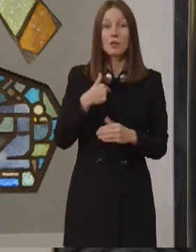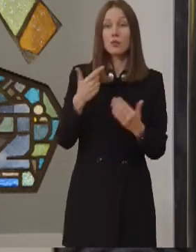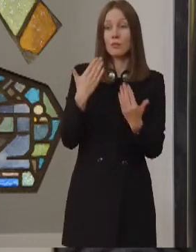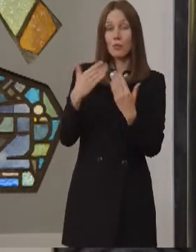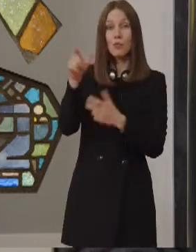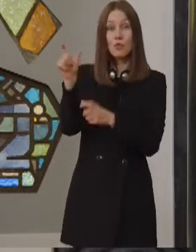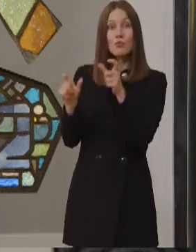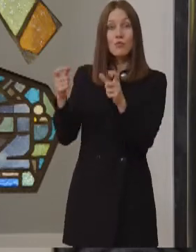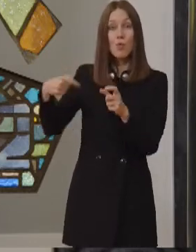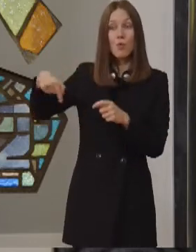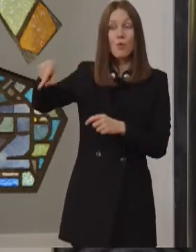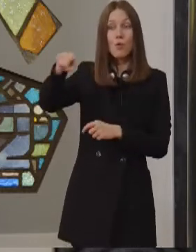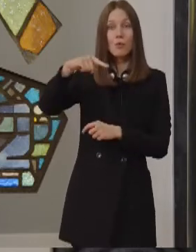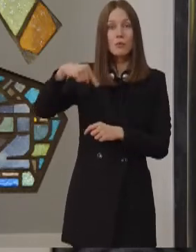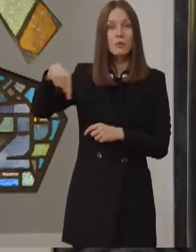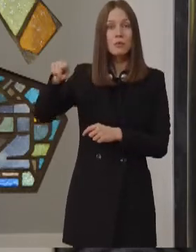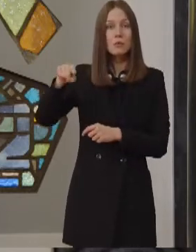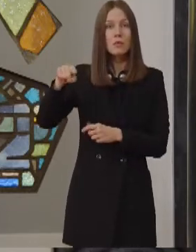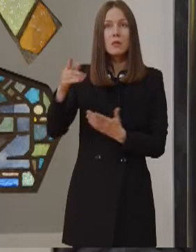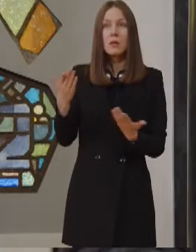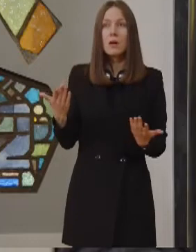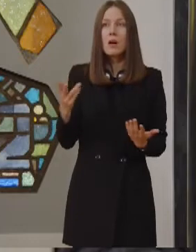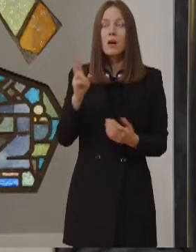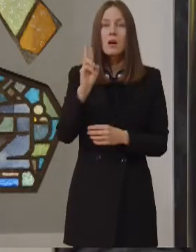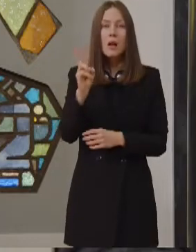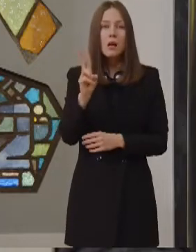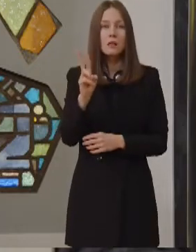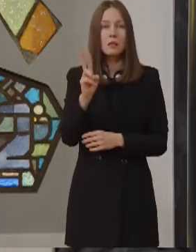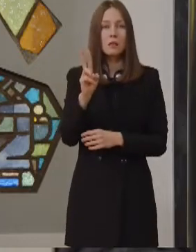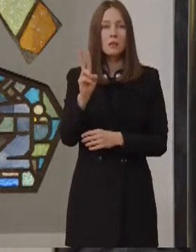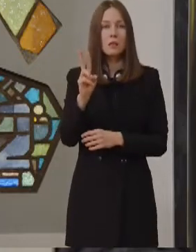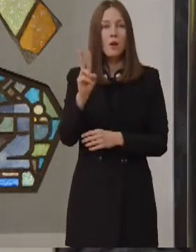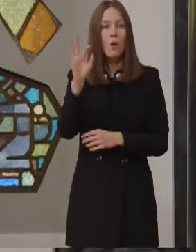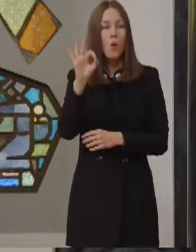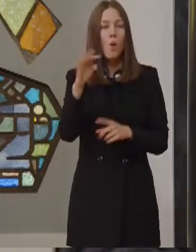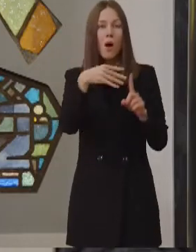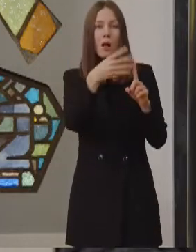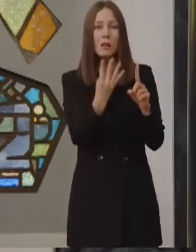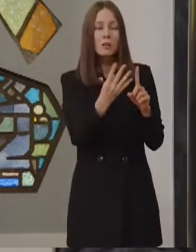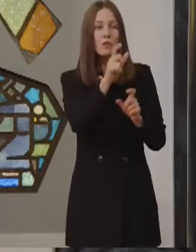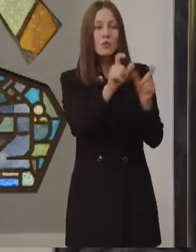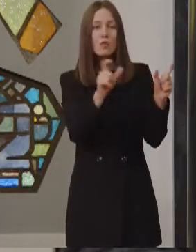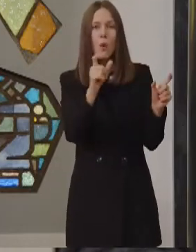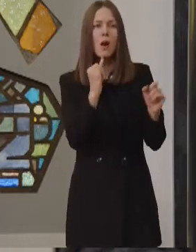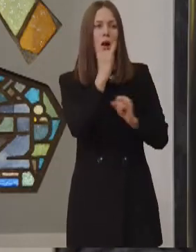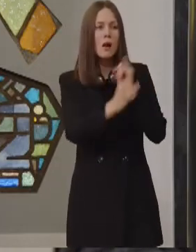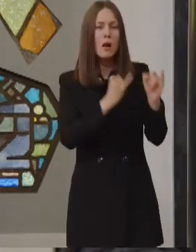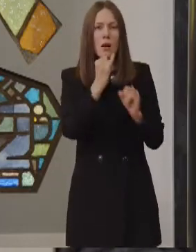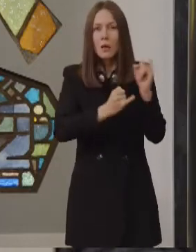my constituents are very respectful and they do not